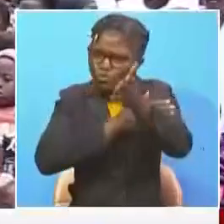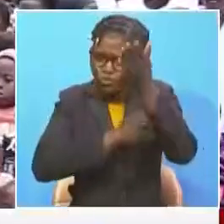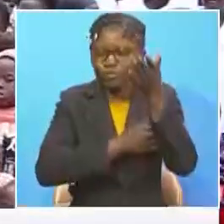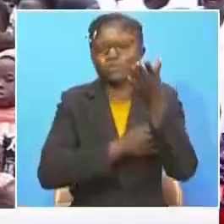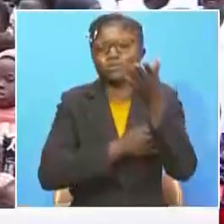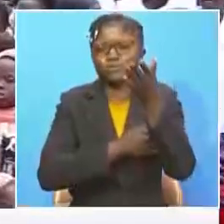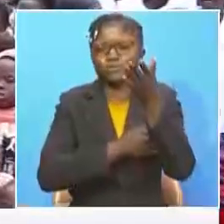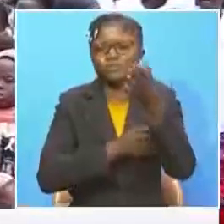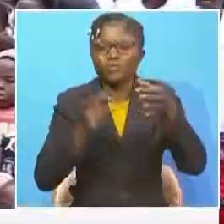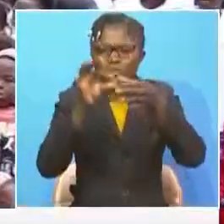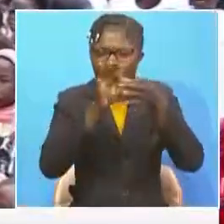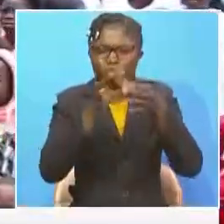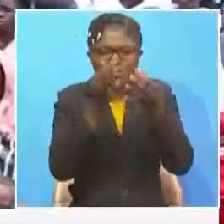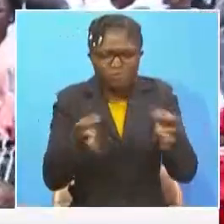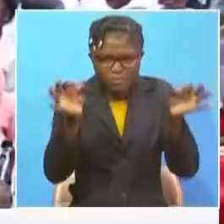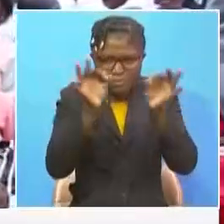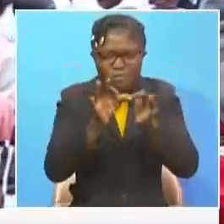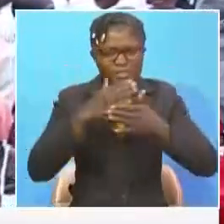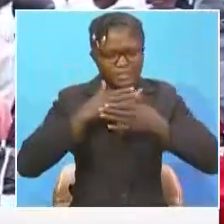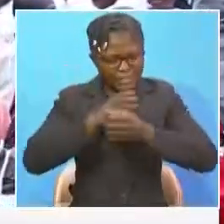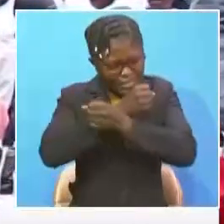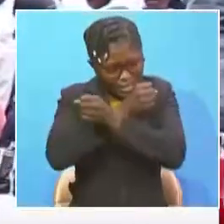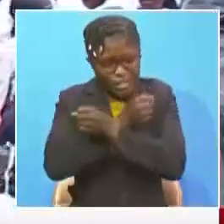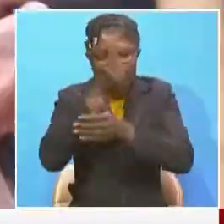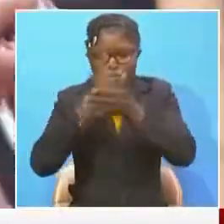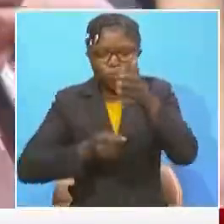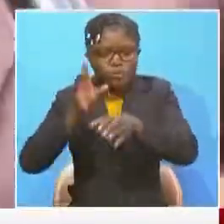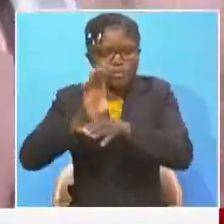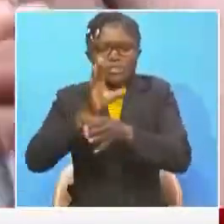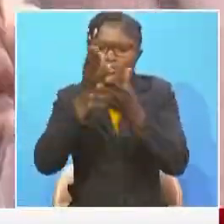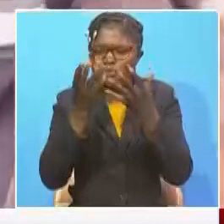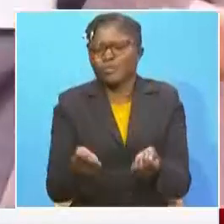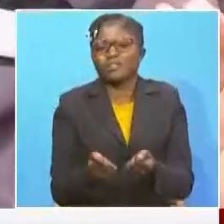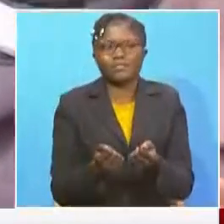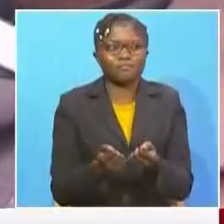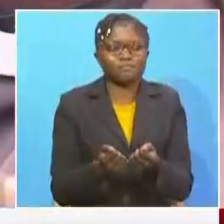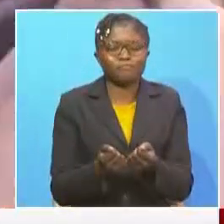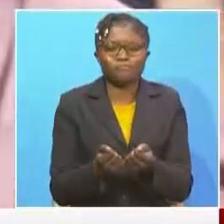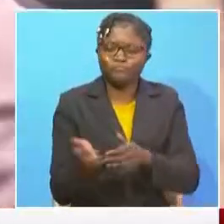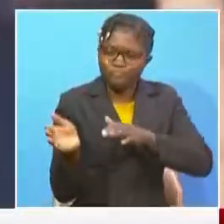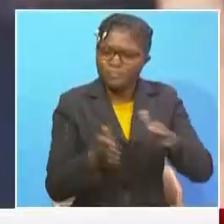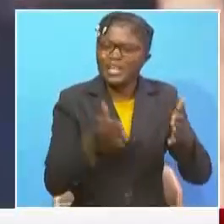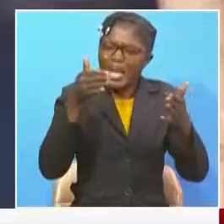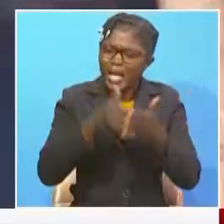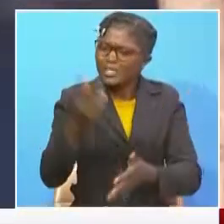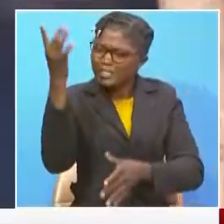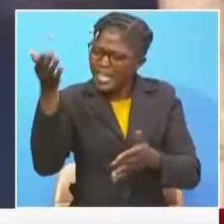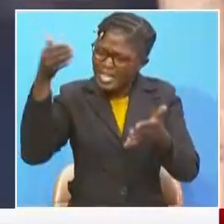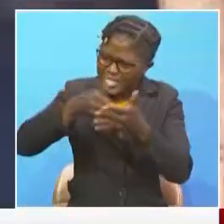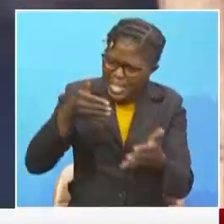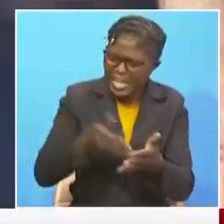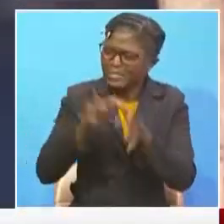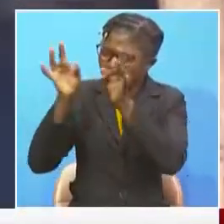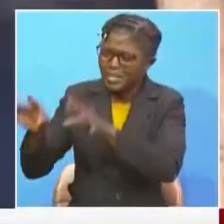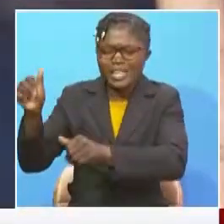Unity of purpose and love is what the church wants. Manje kawiri kawiri, tima sondana,